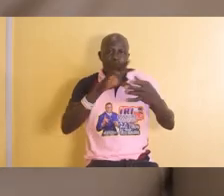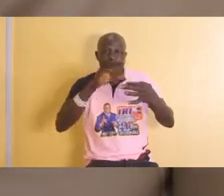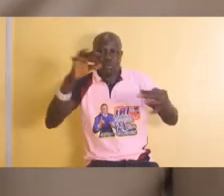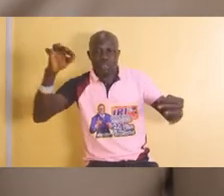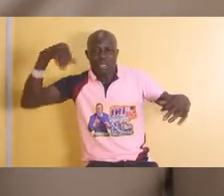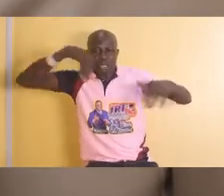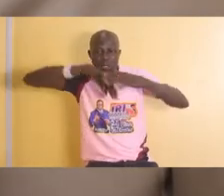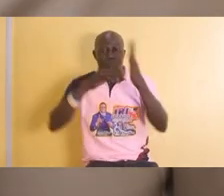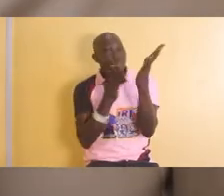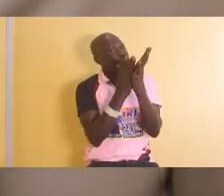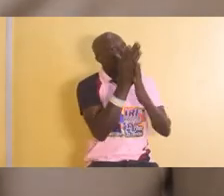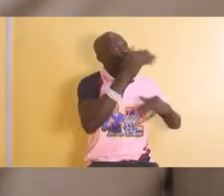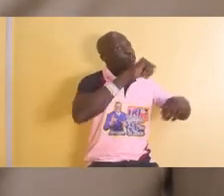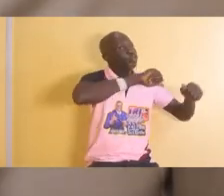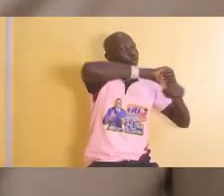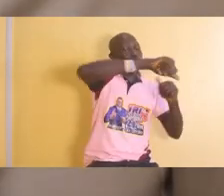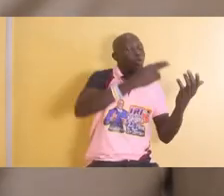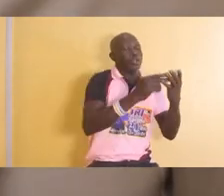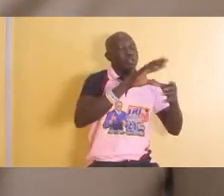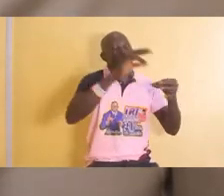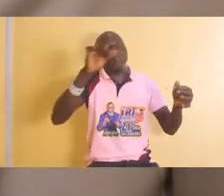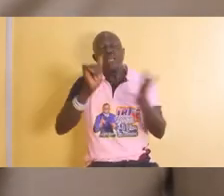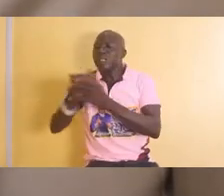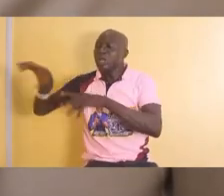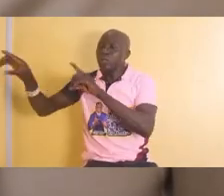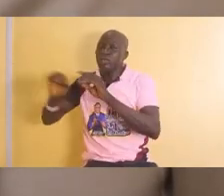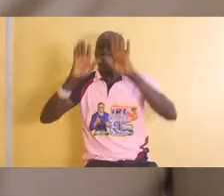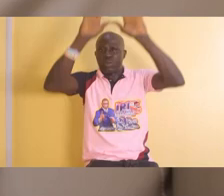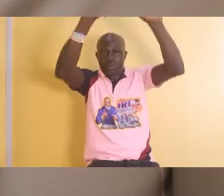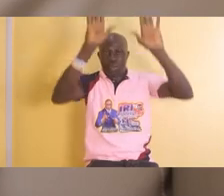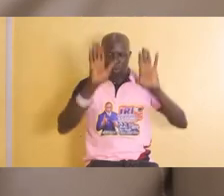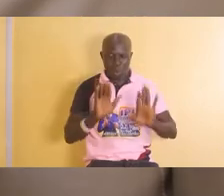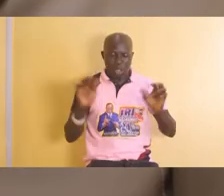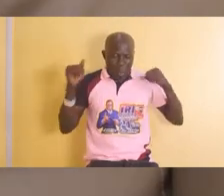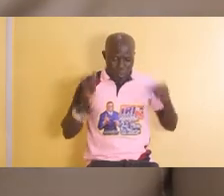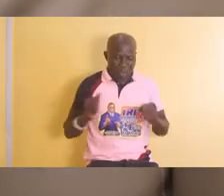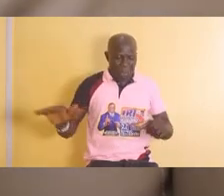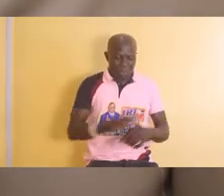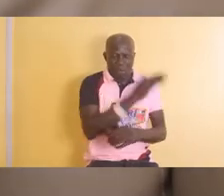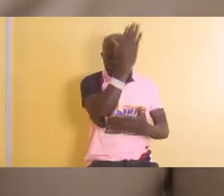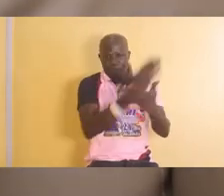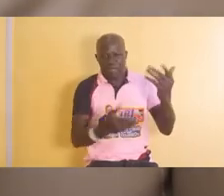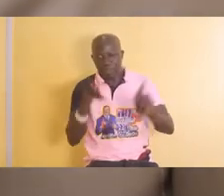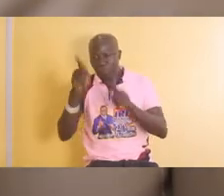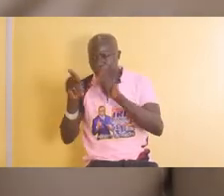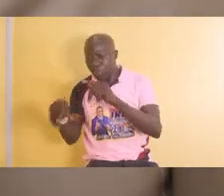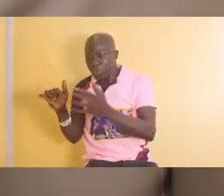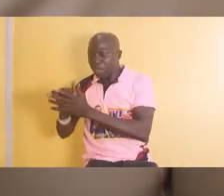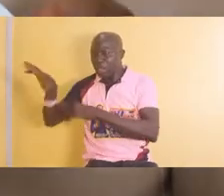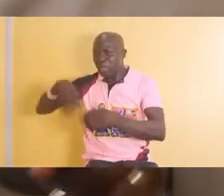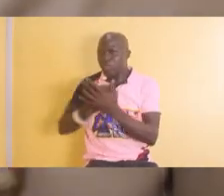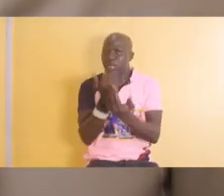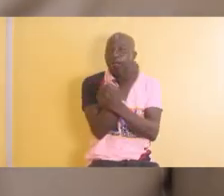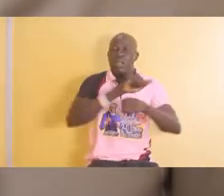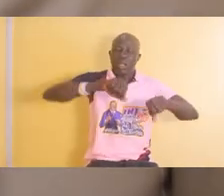Spirit. But ninu o ro tin se ise. But it's what miraculous in him. God dey say se agba. And he was powerful. A ogboro eniyan. Cause to the people. No, ro ti